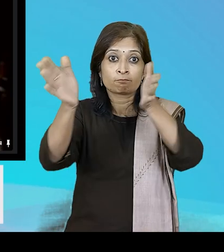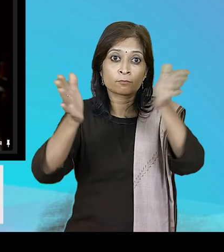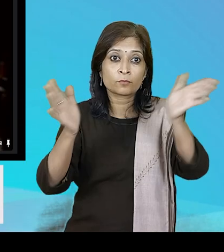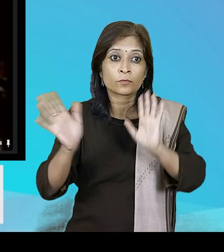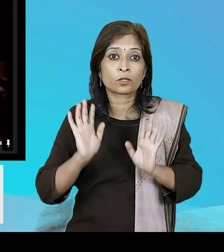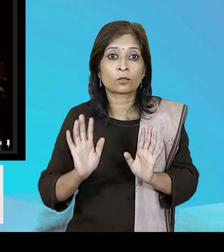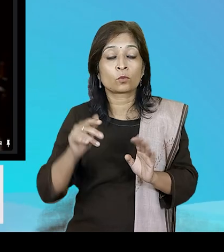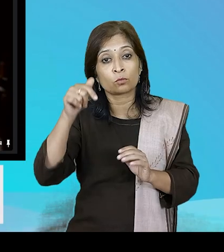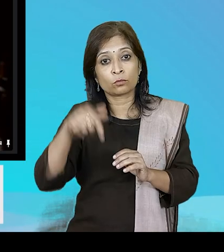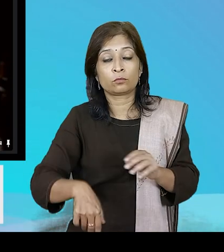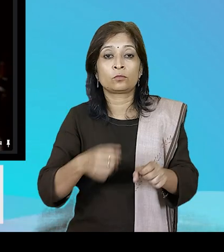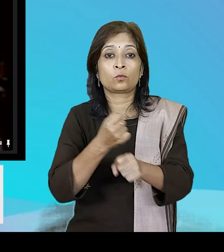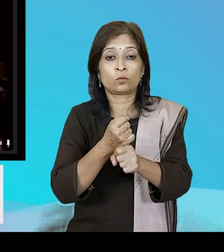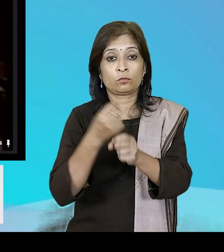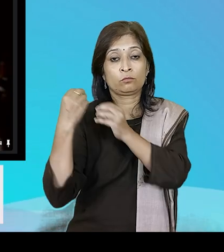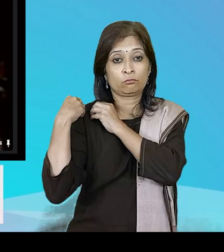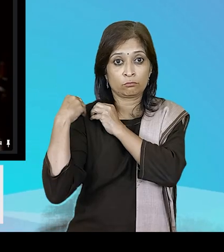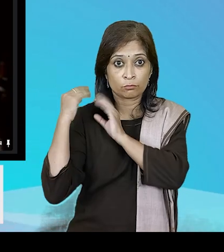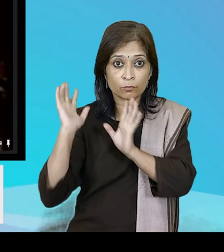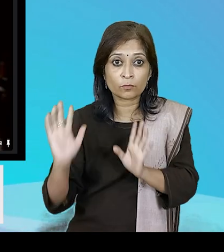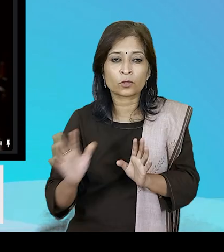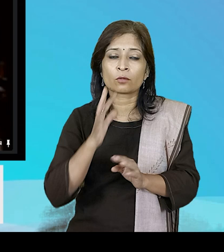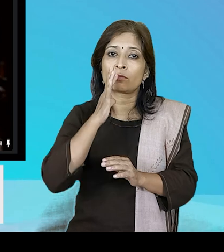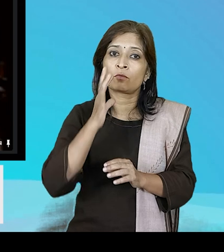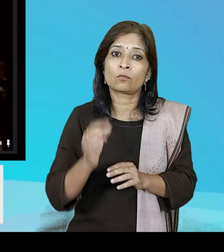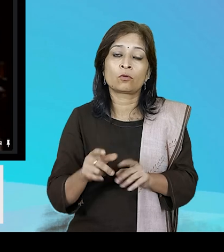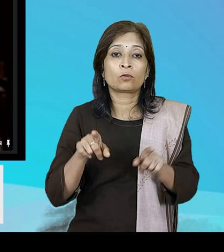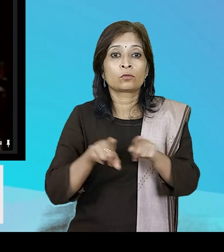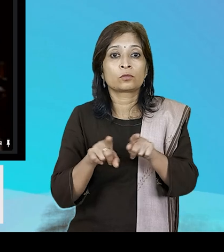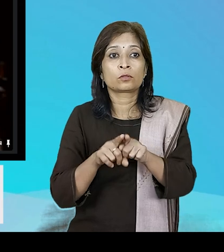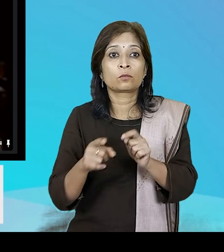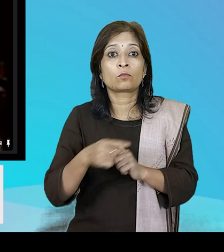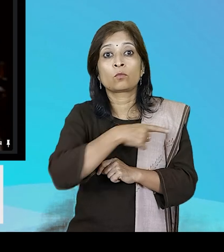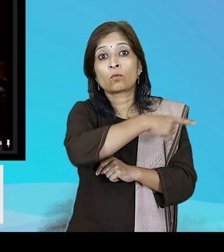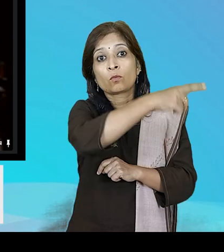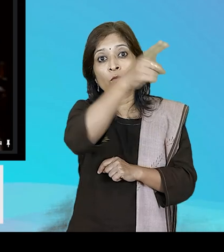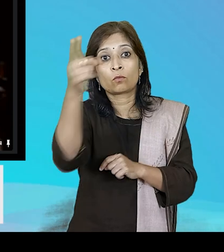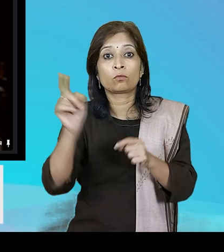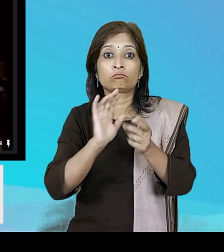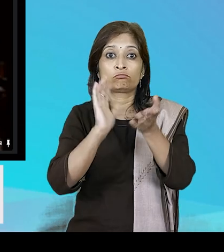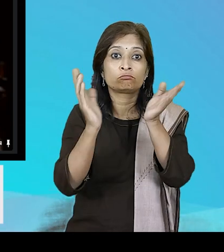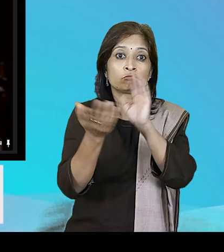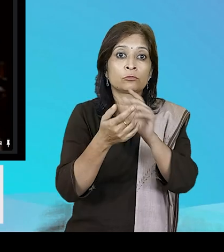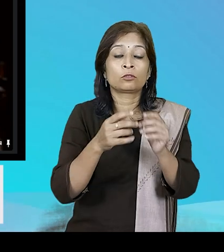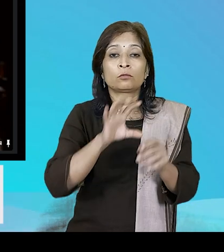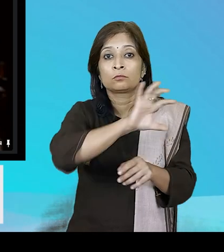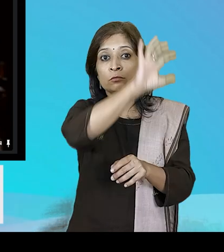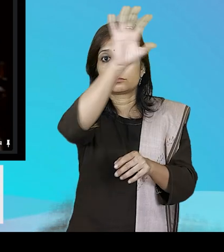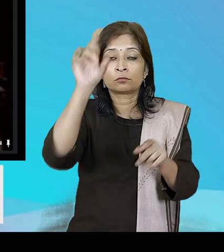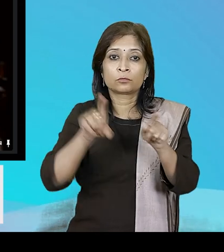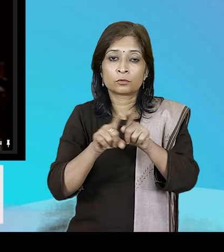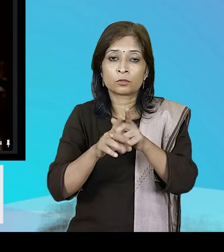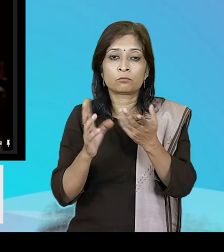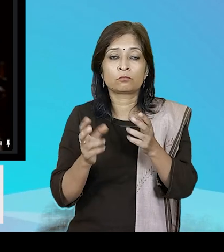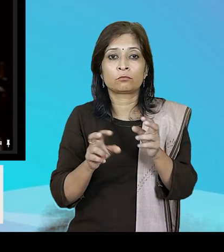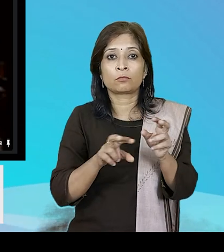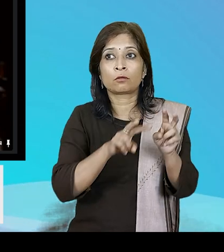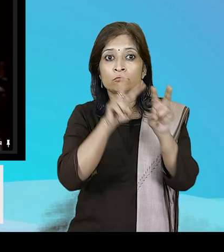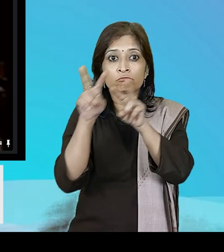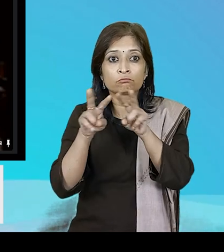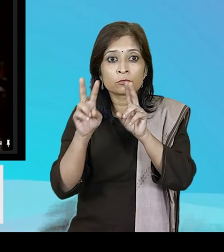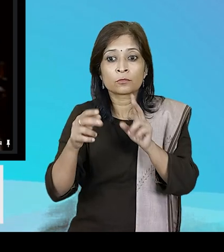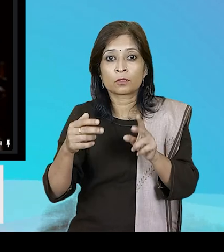country. And Exactly. as the government, we have to ensure that we are safeguarding their interests and also the